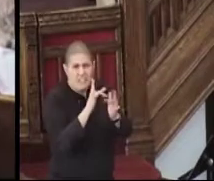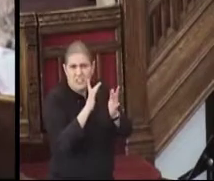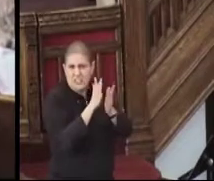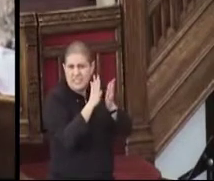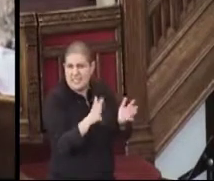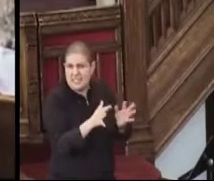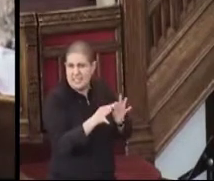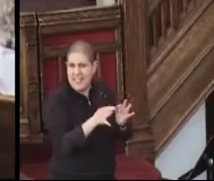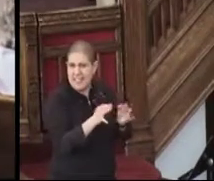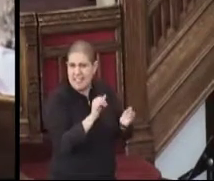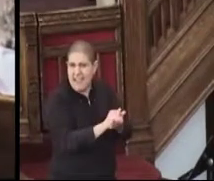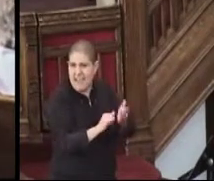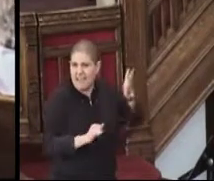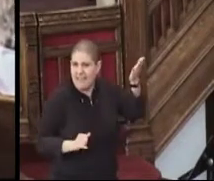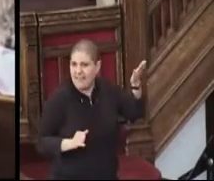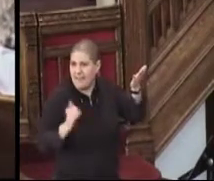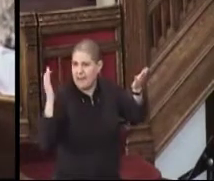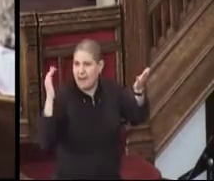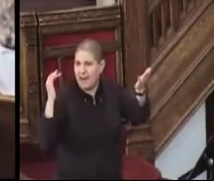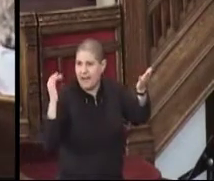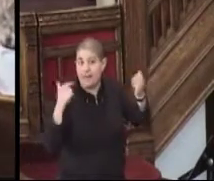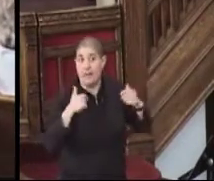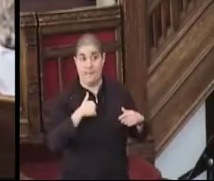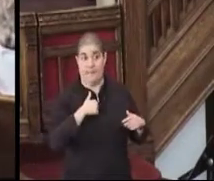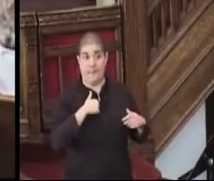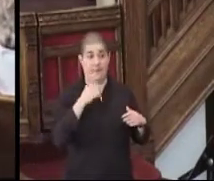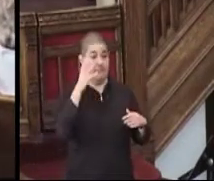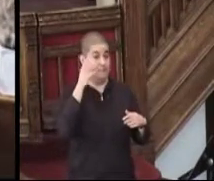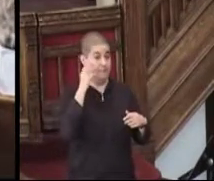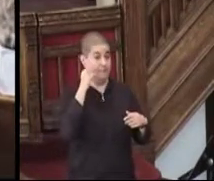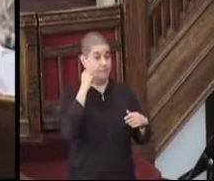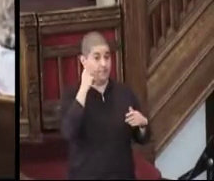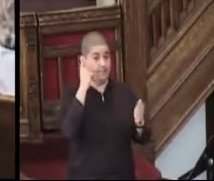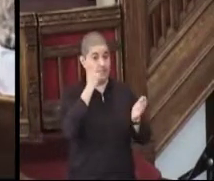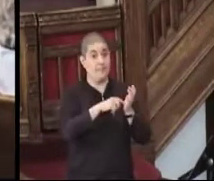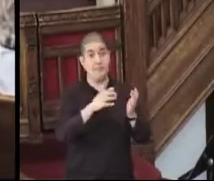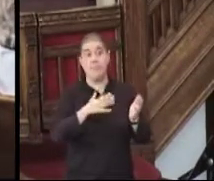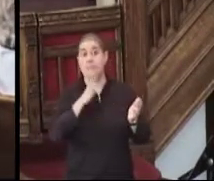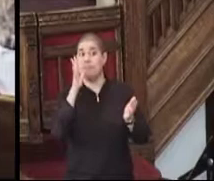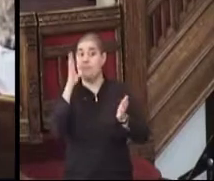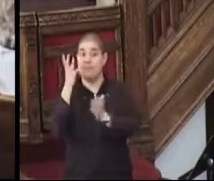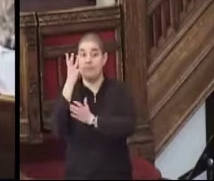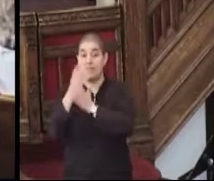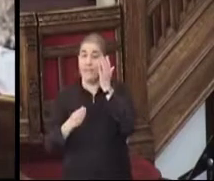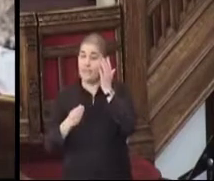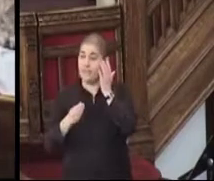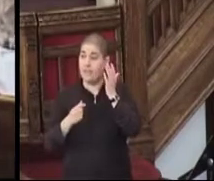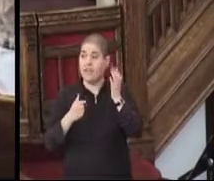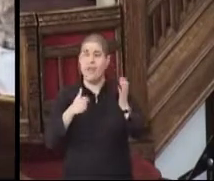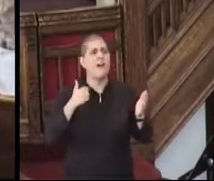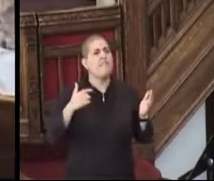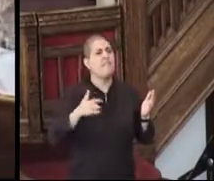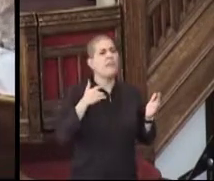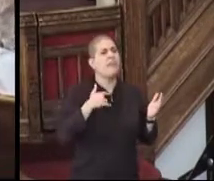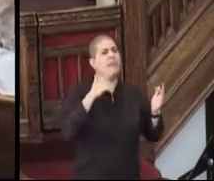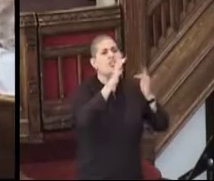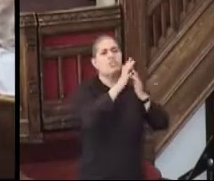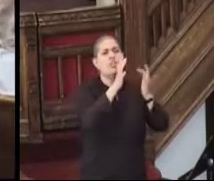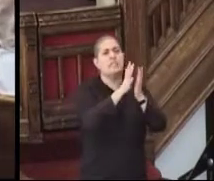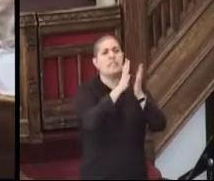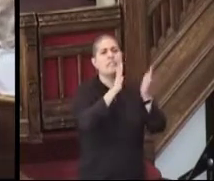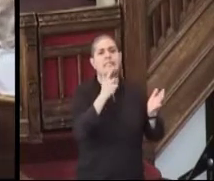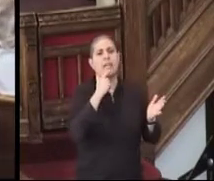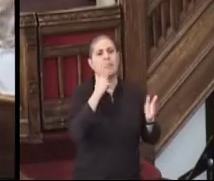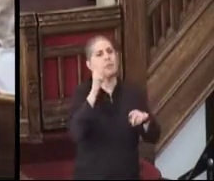say something like this? And for me, in terms of recently dealing with my mom's death, I don't think that Jesus was saying,